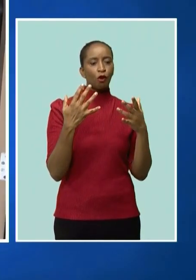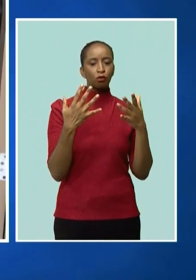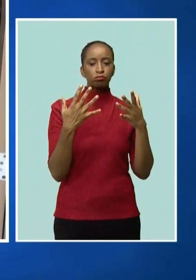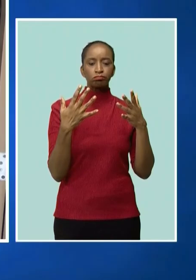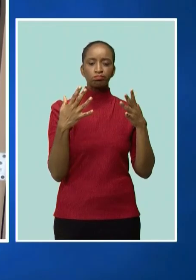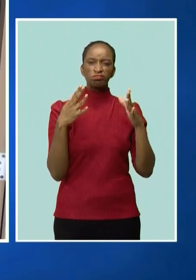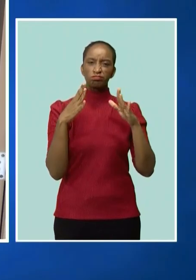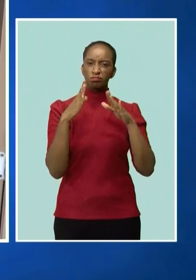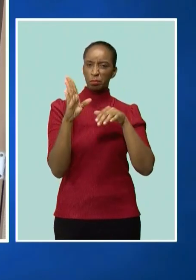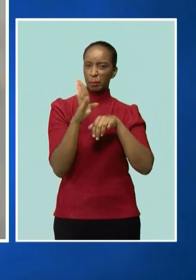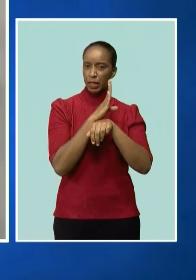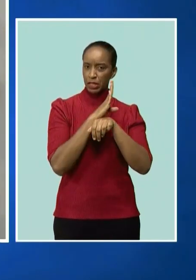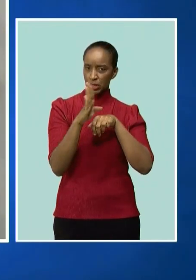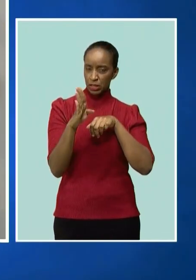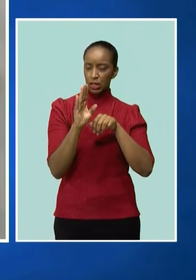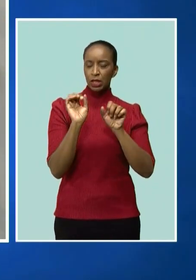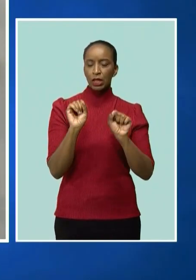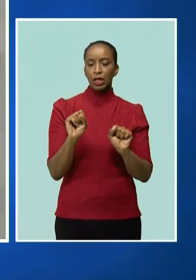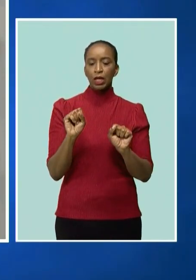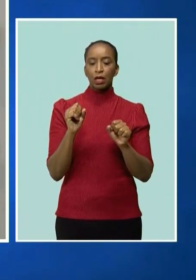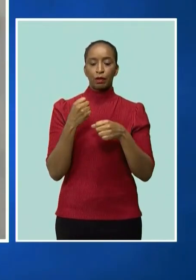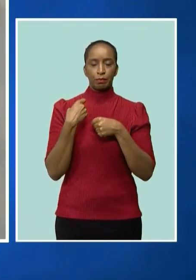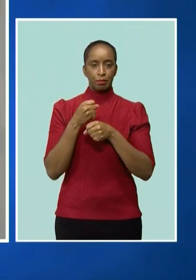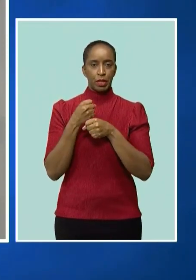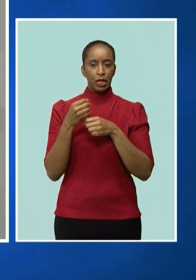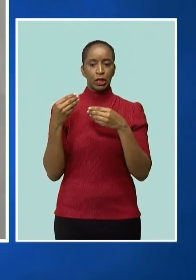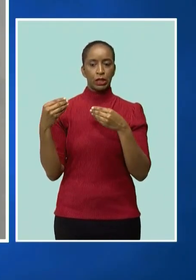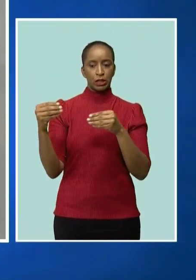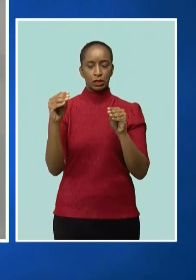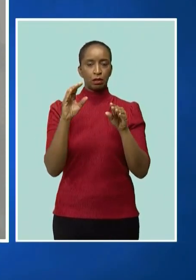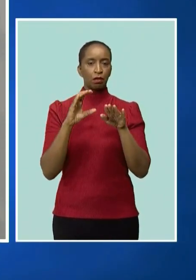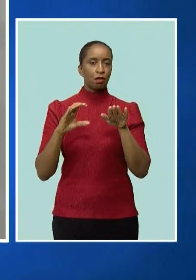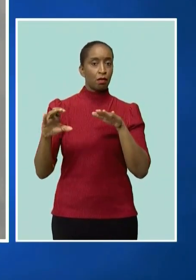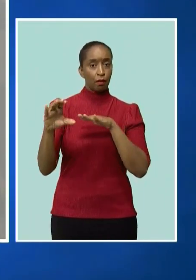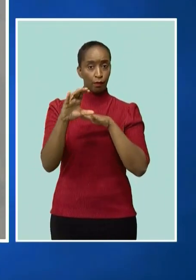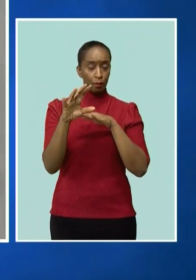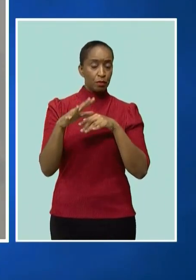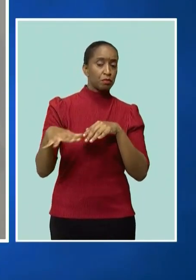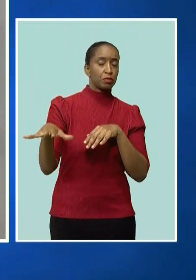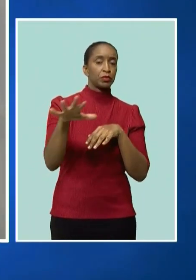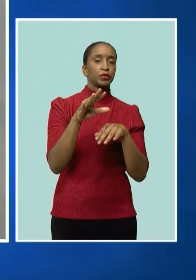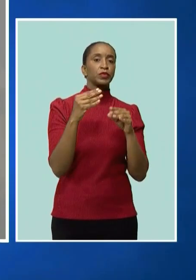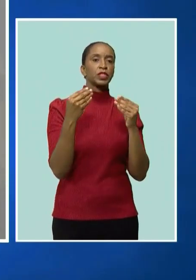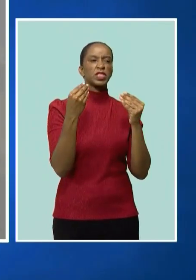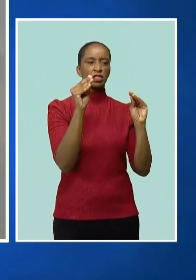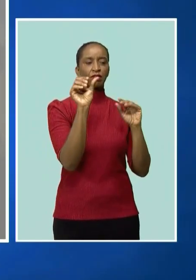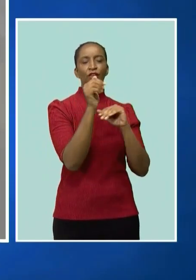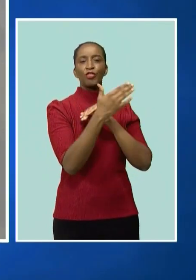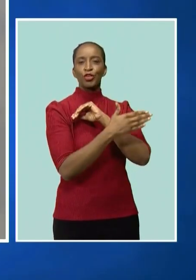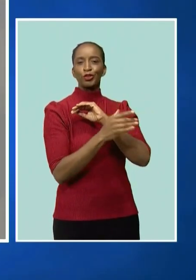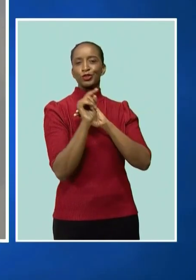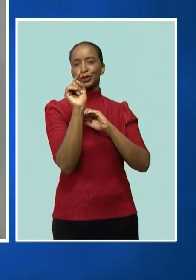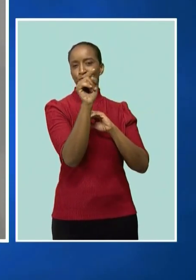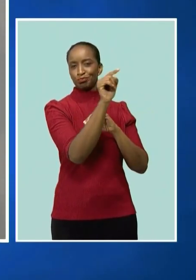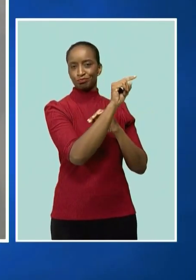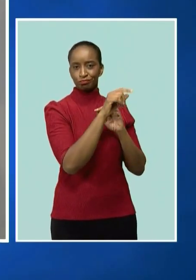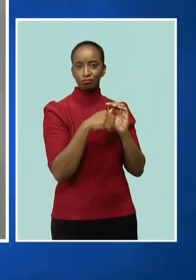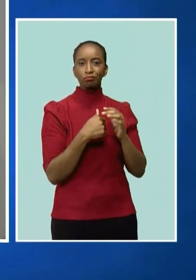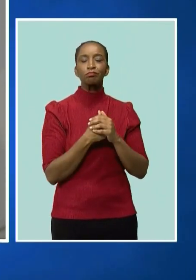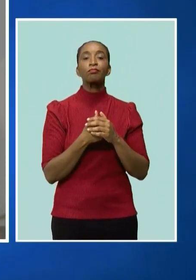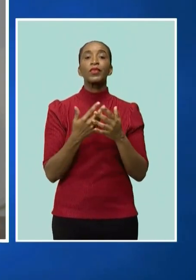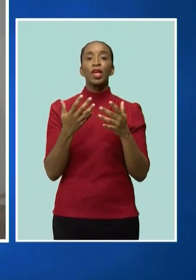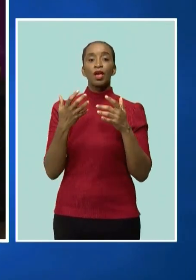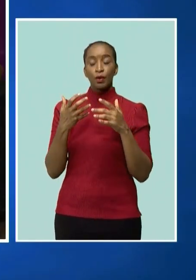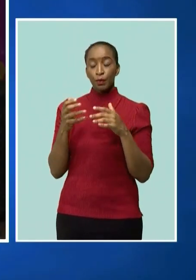I be able to distribute the stuff that I make, but internationally. But before I get to that point, I also want to be able to teach it